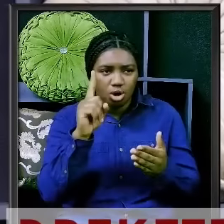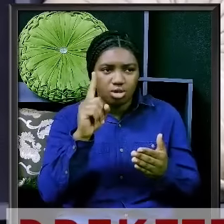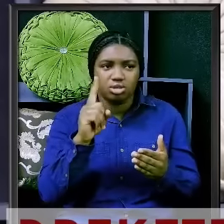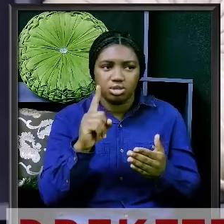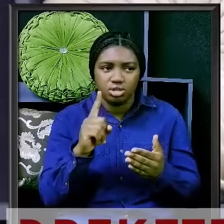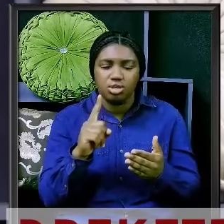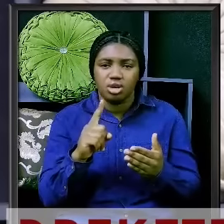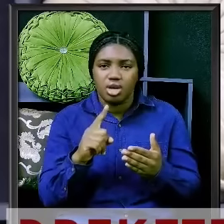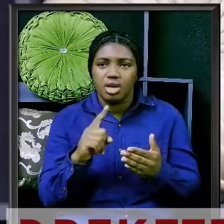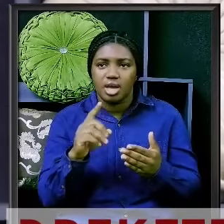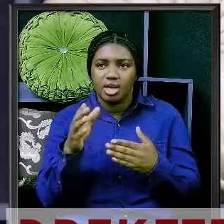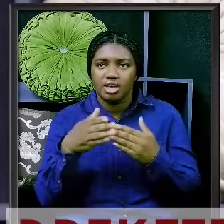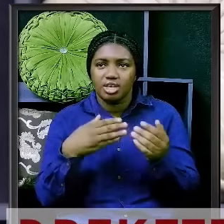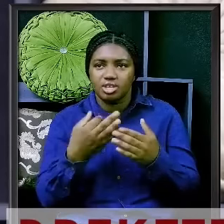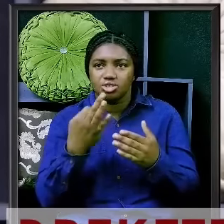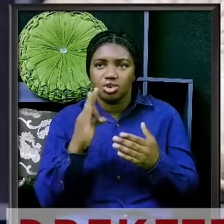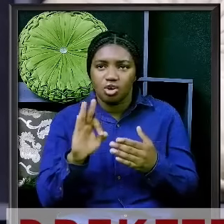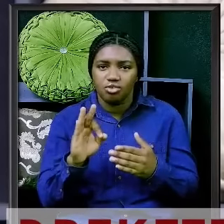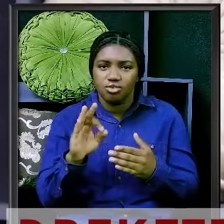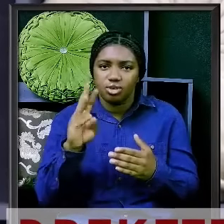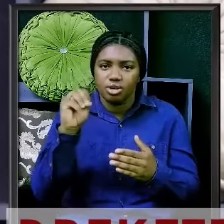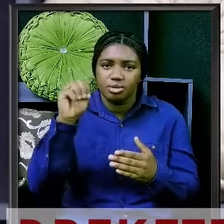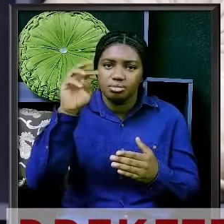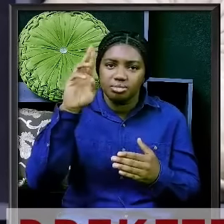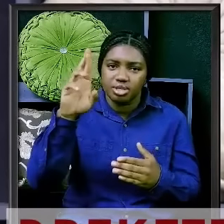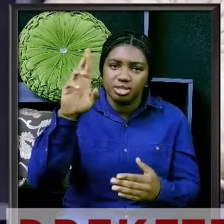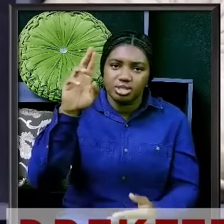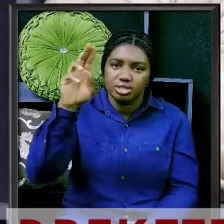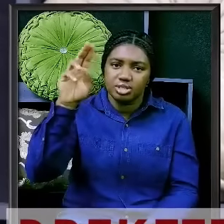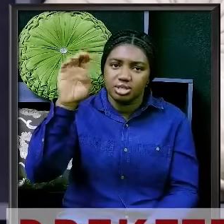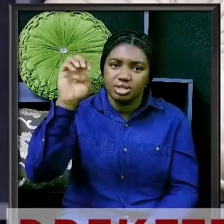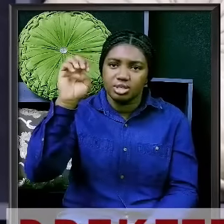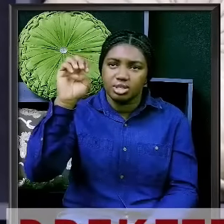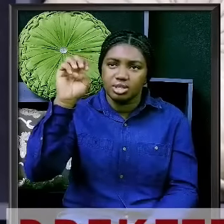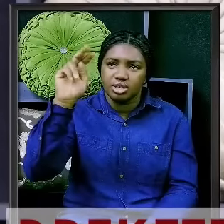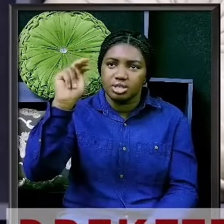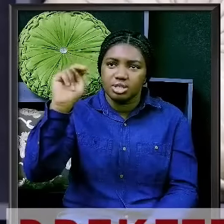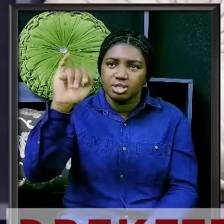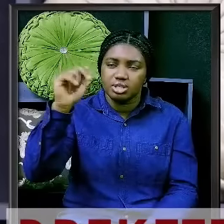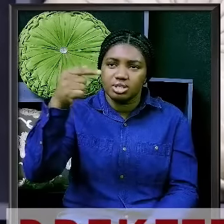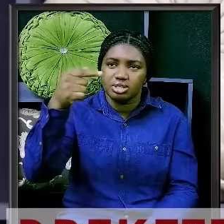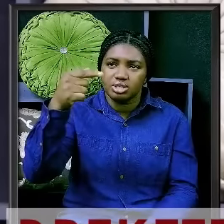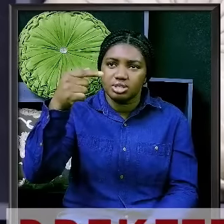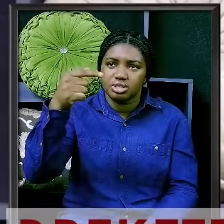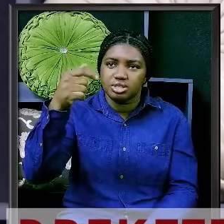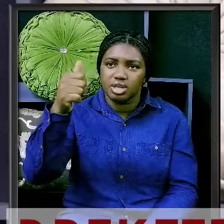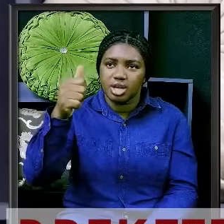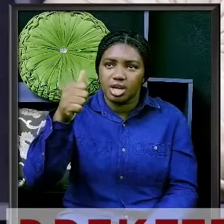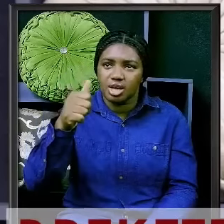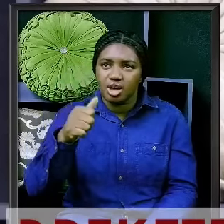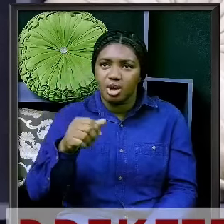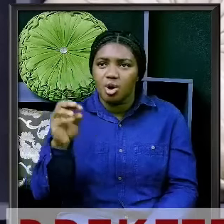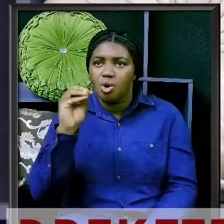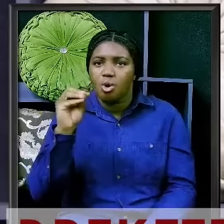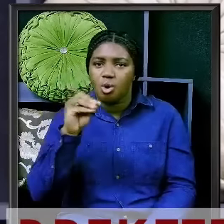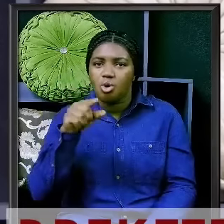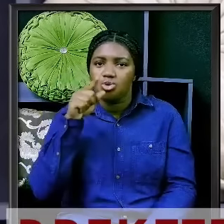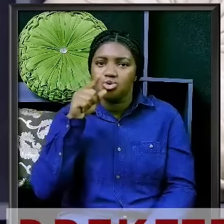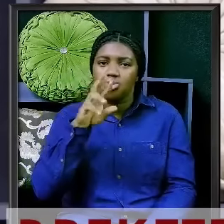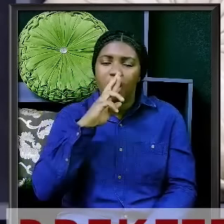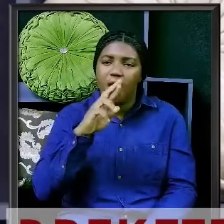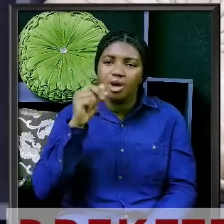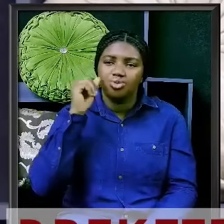me. Okay. Yes. Okay. Thank you. From Bauchi. Okay. Oh, now you be the woman who will be